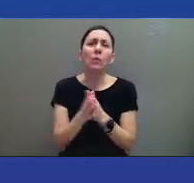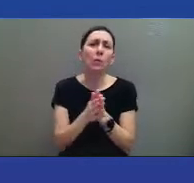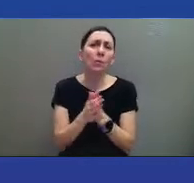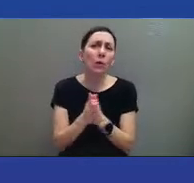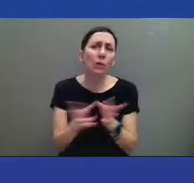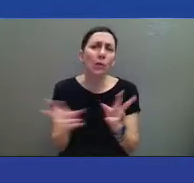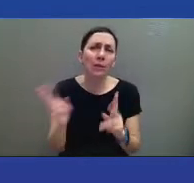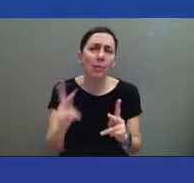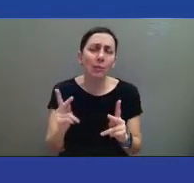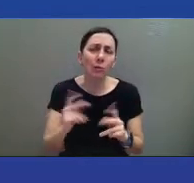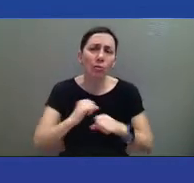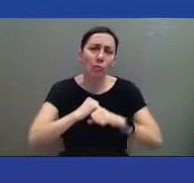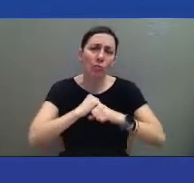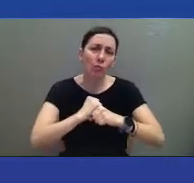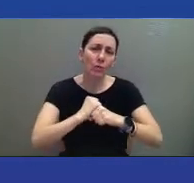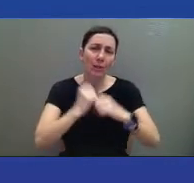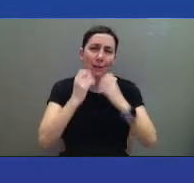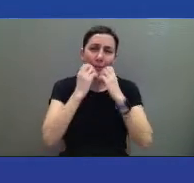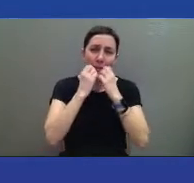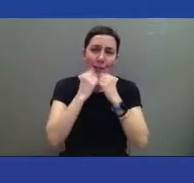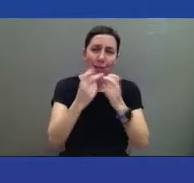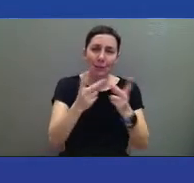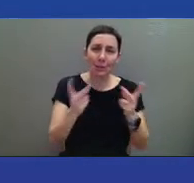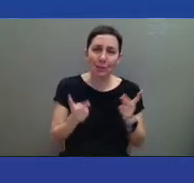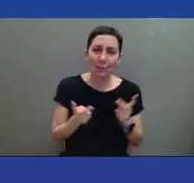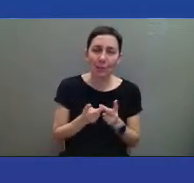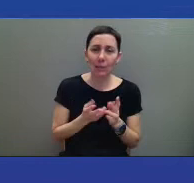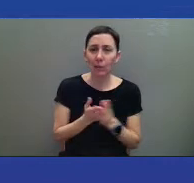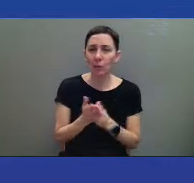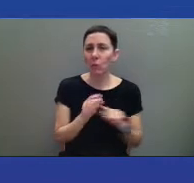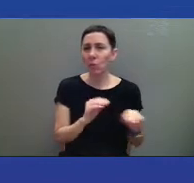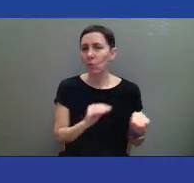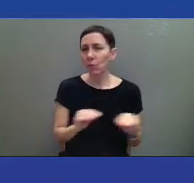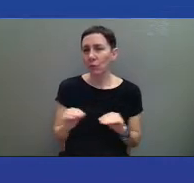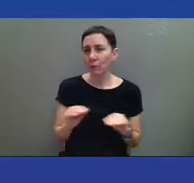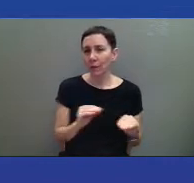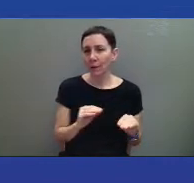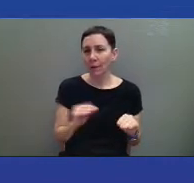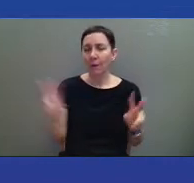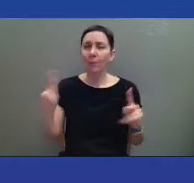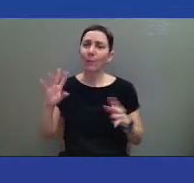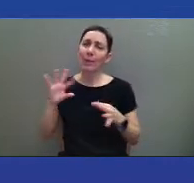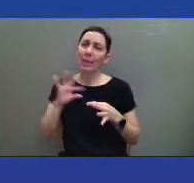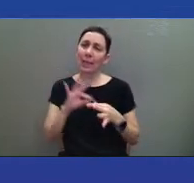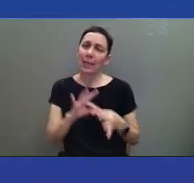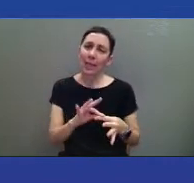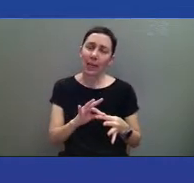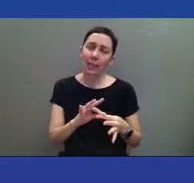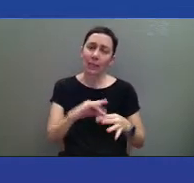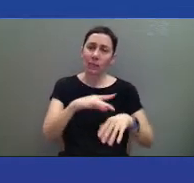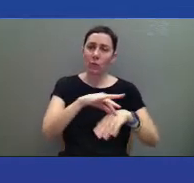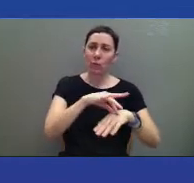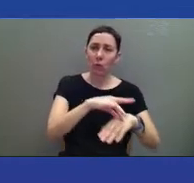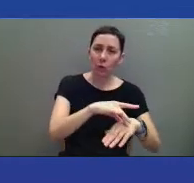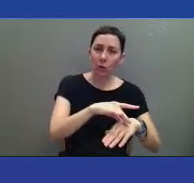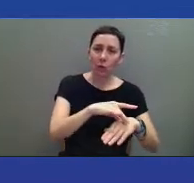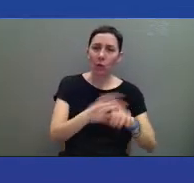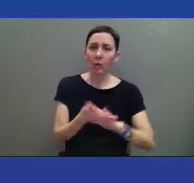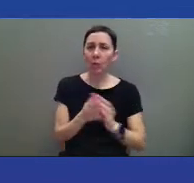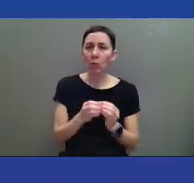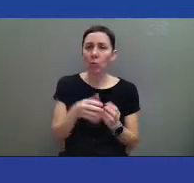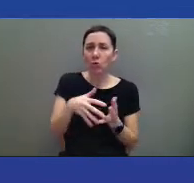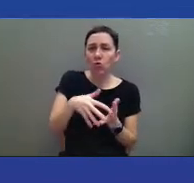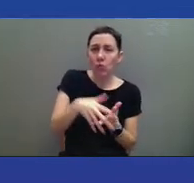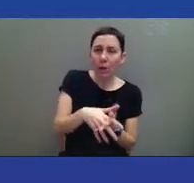sacred places through movement, through protocol, by connecting them physically to the earth, grounding people in those relationships and understanding their